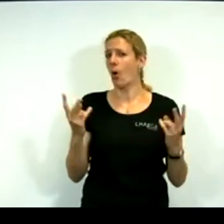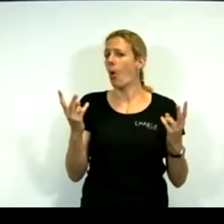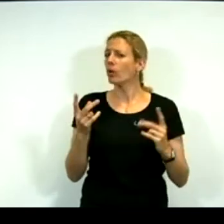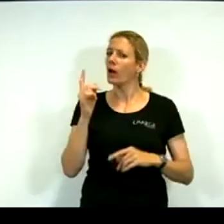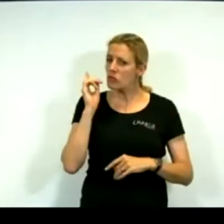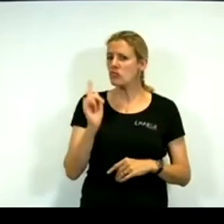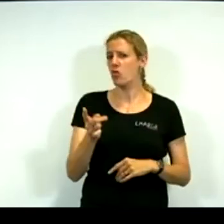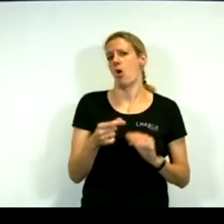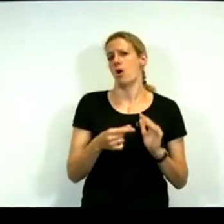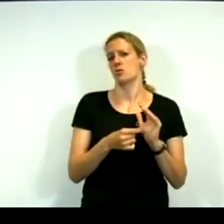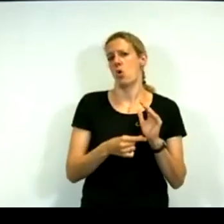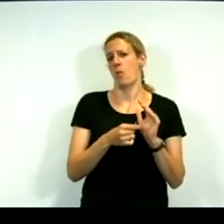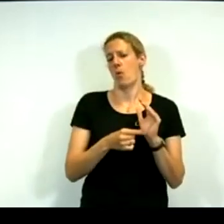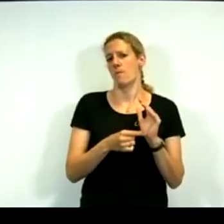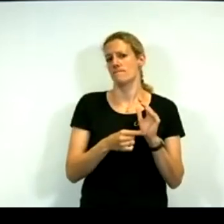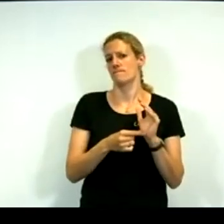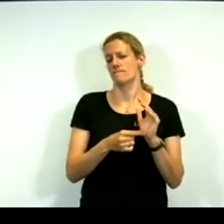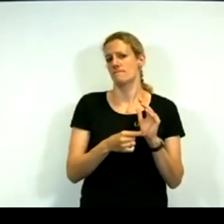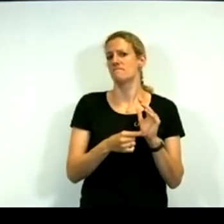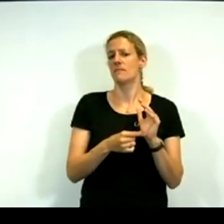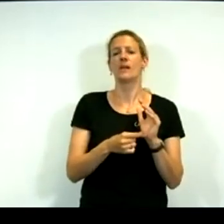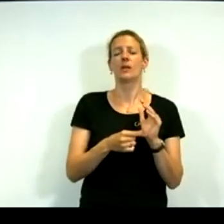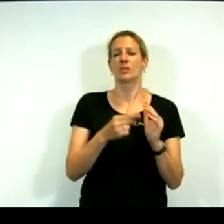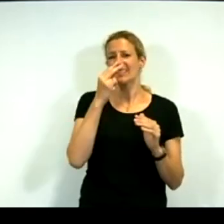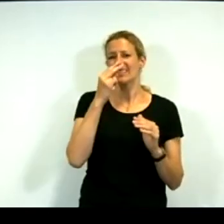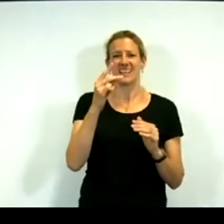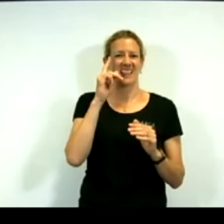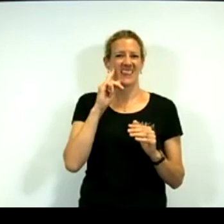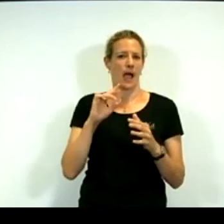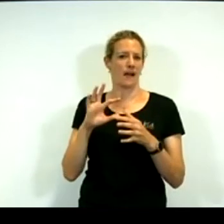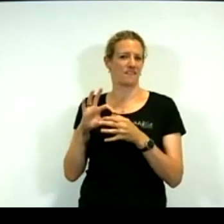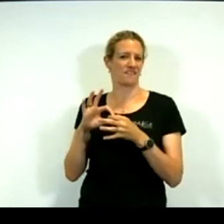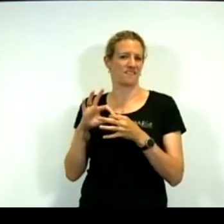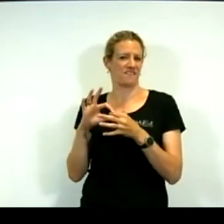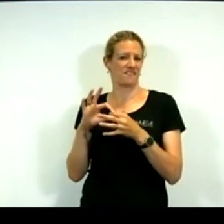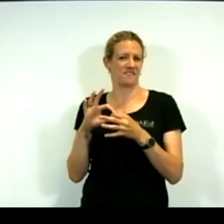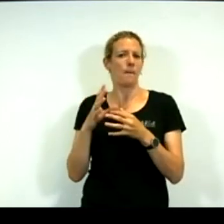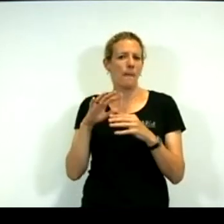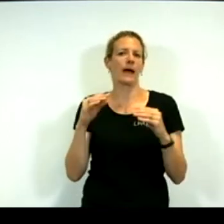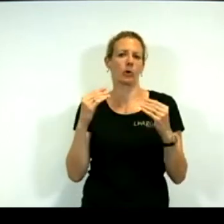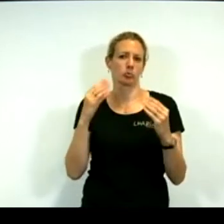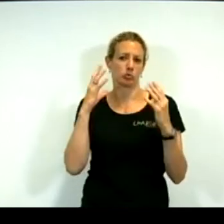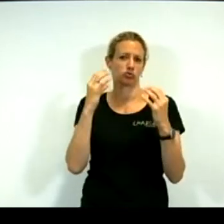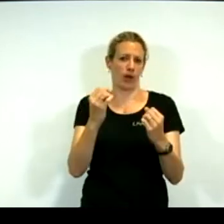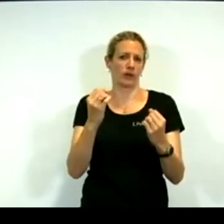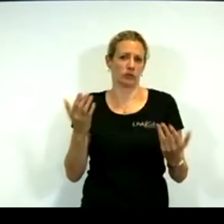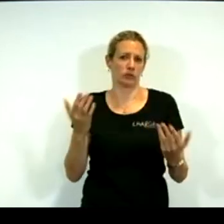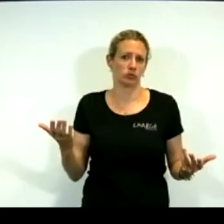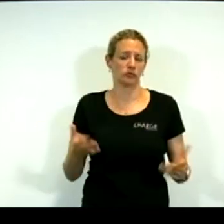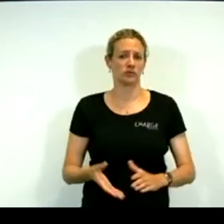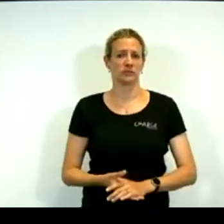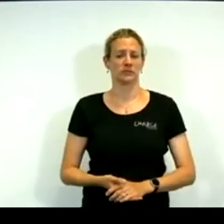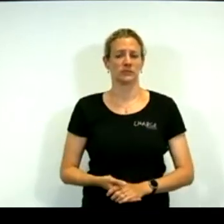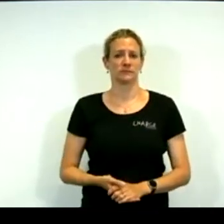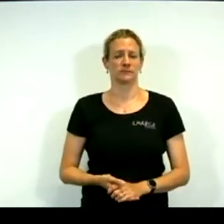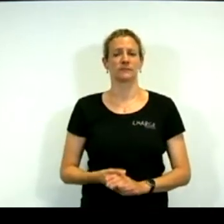optic nerve, which would be much more typical of charge. And I should say,